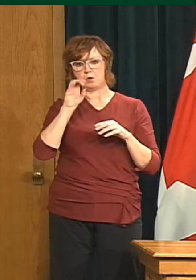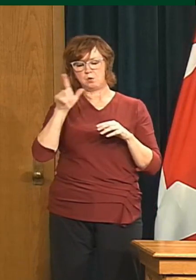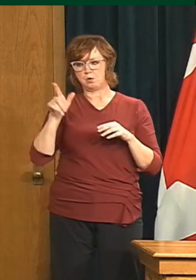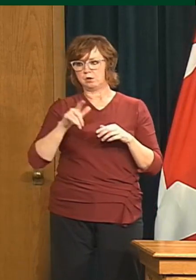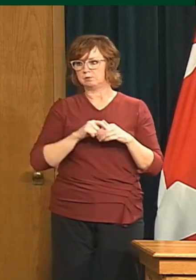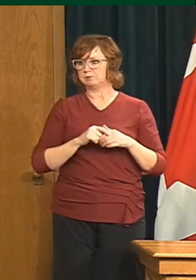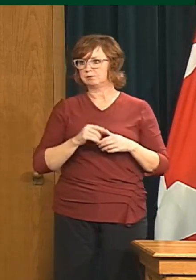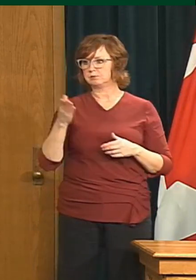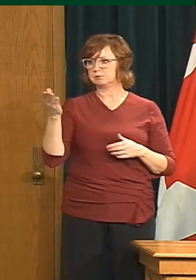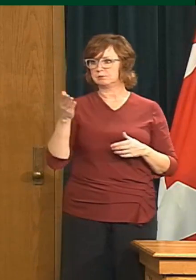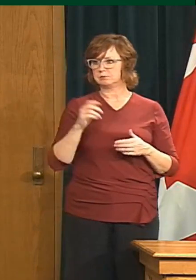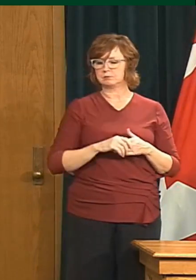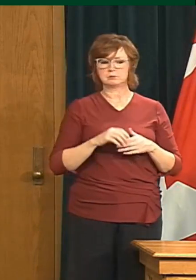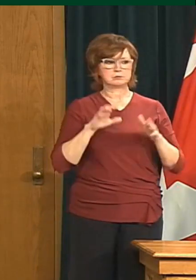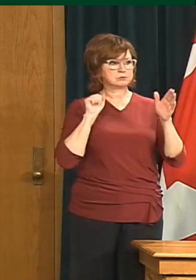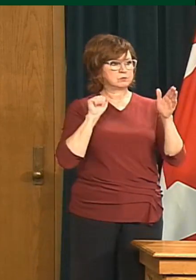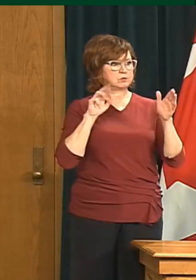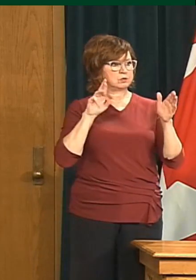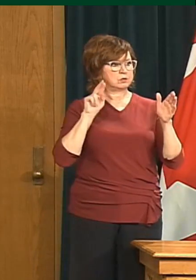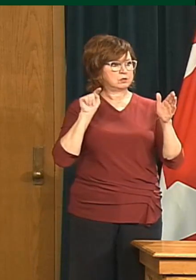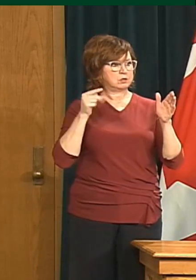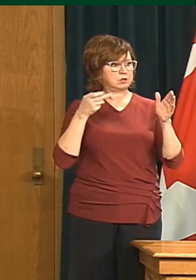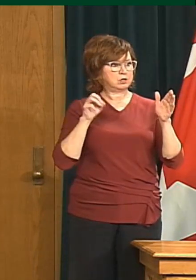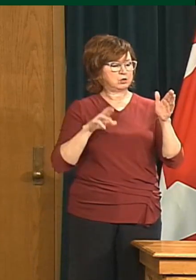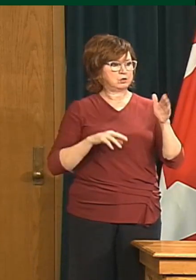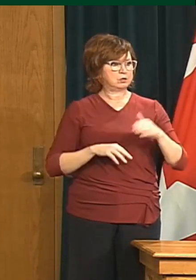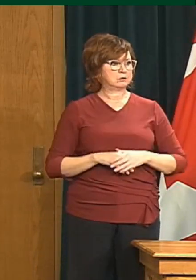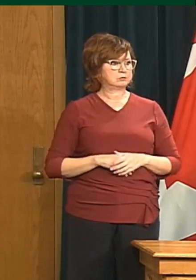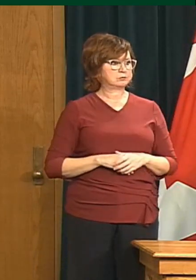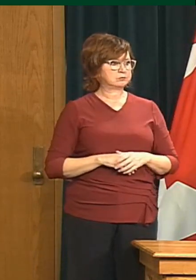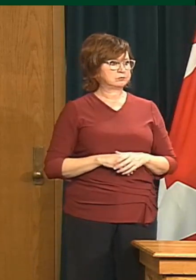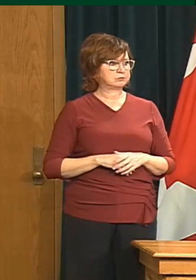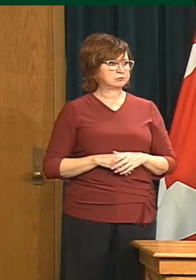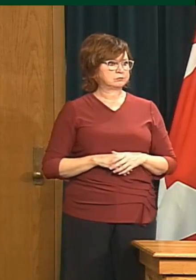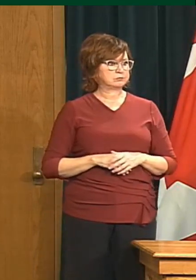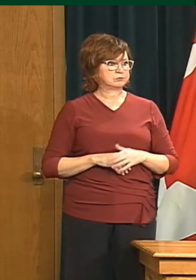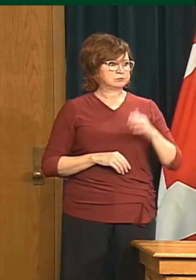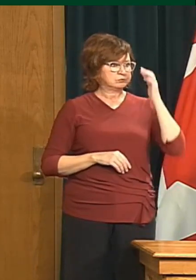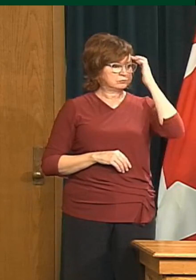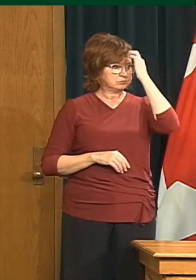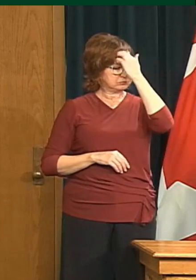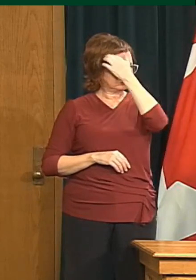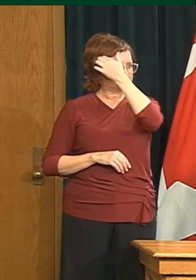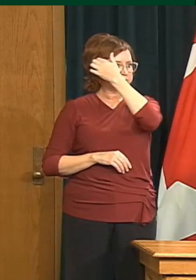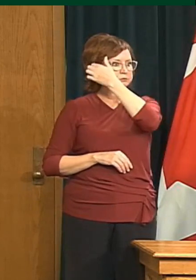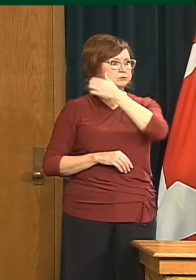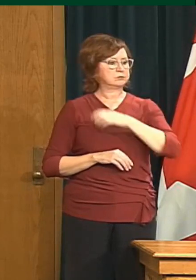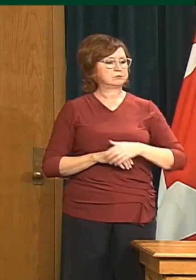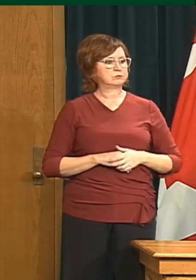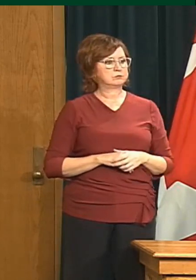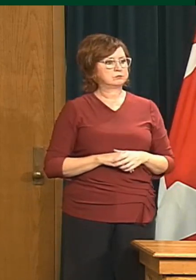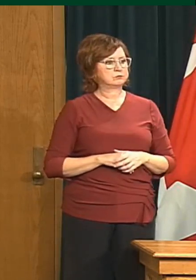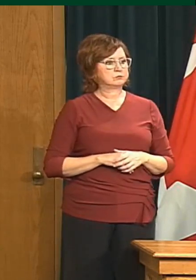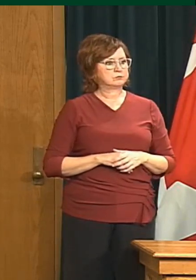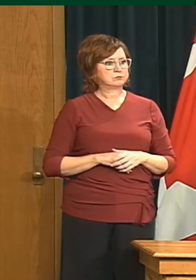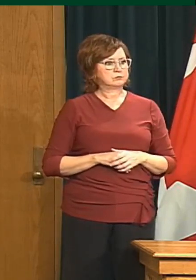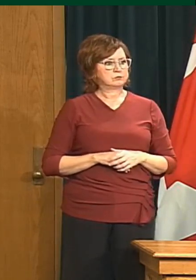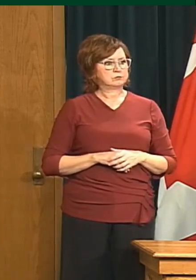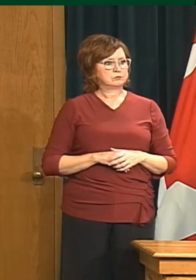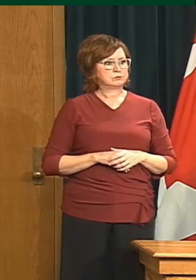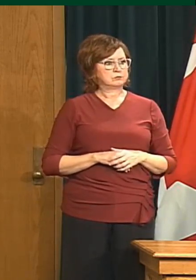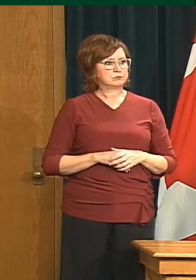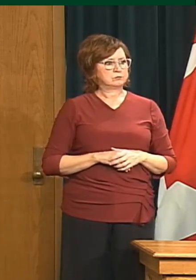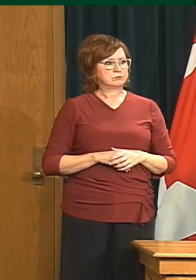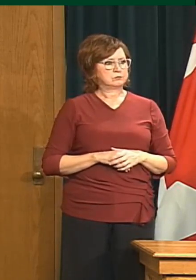Go to our next question from the room, Arthur. I just wanted to get a bit more details about the case at